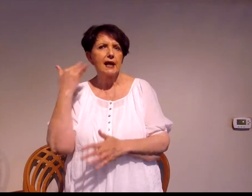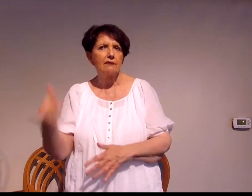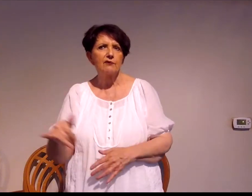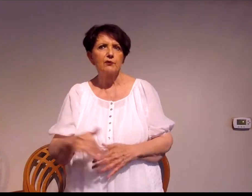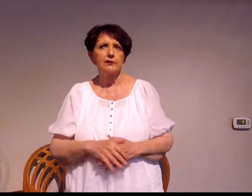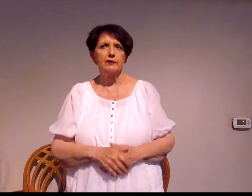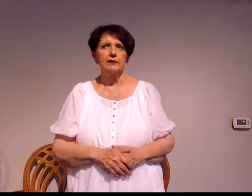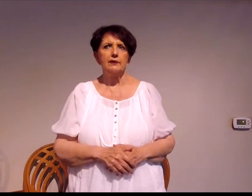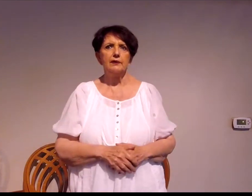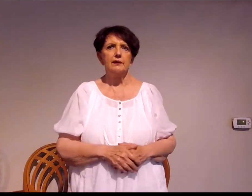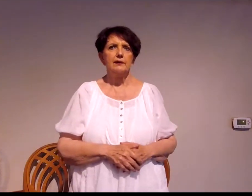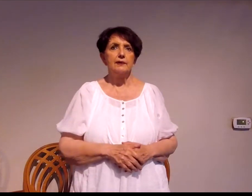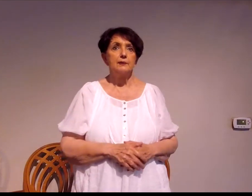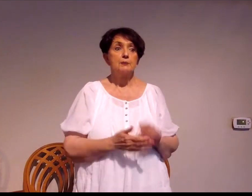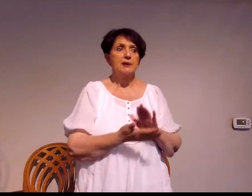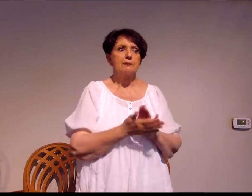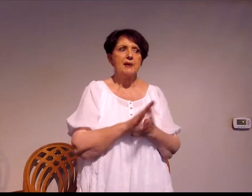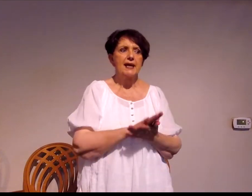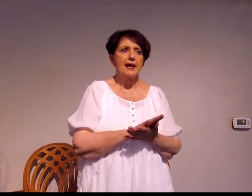their idea.